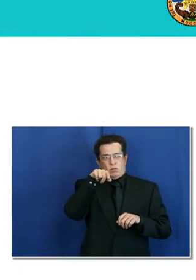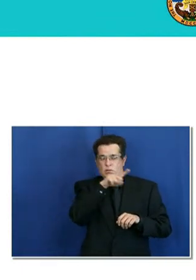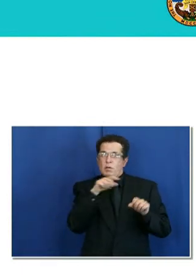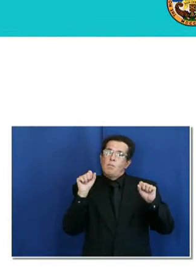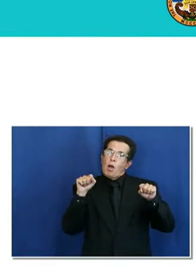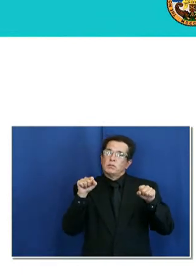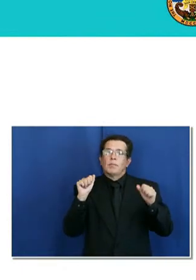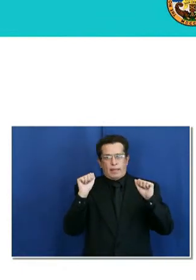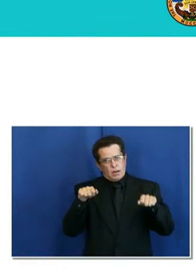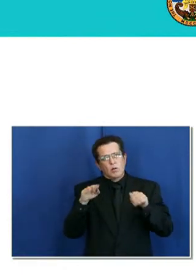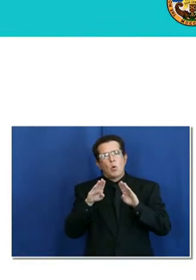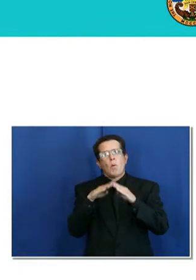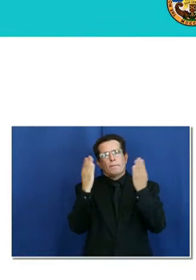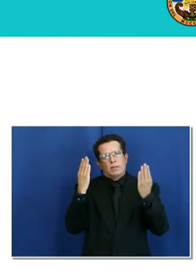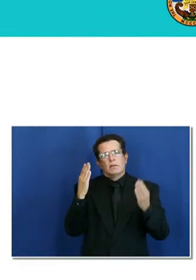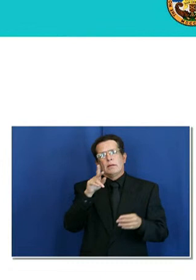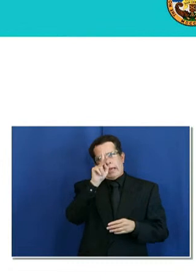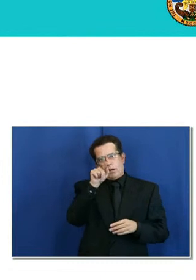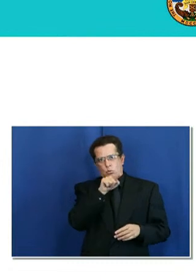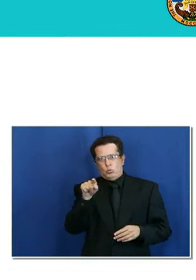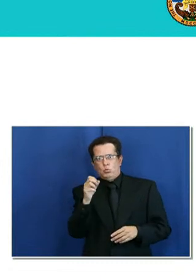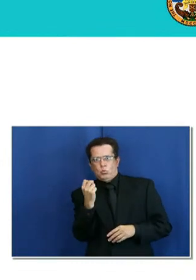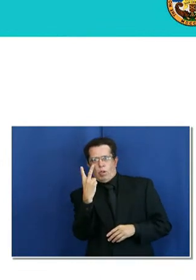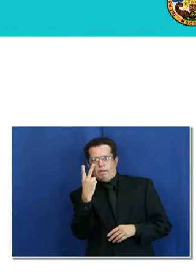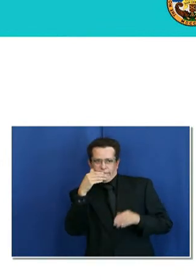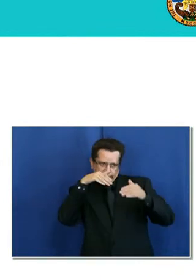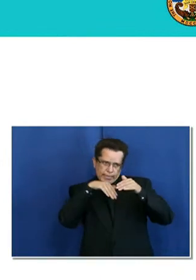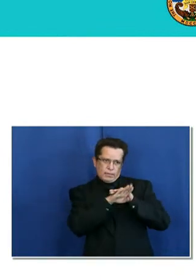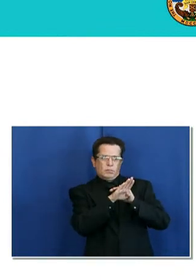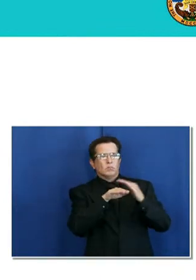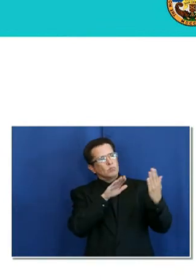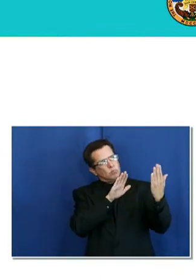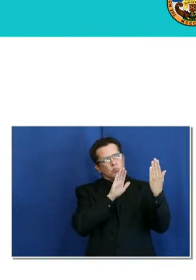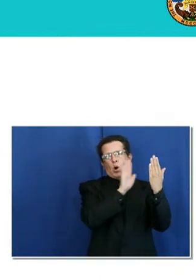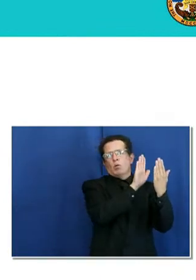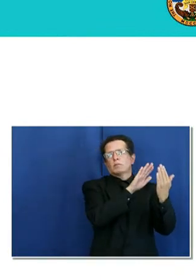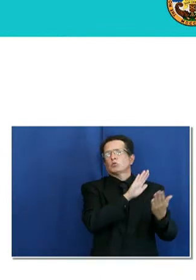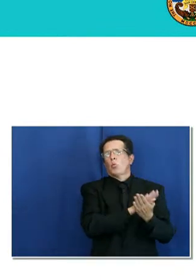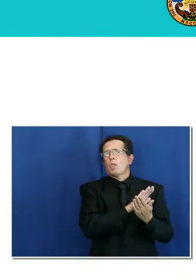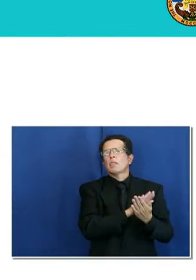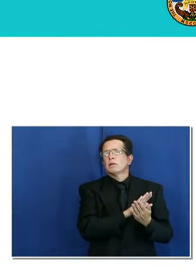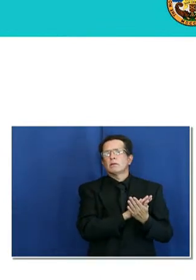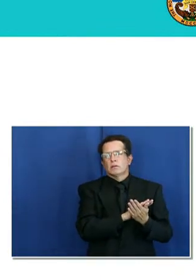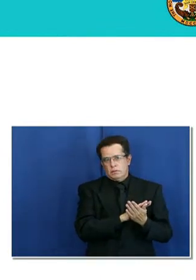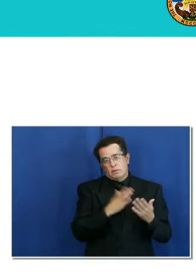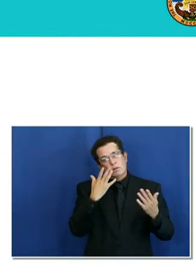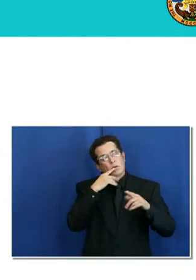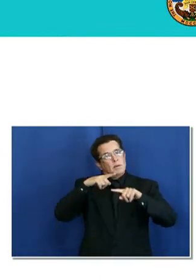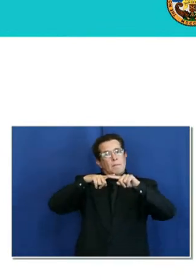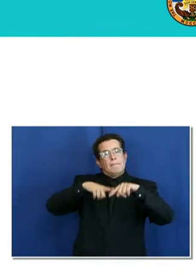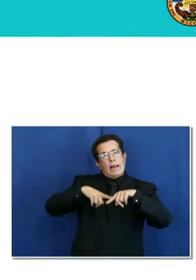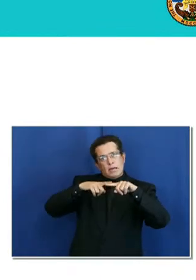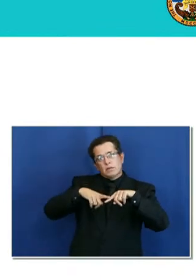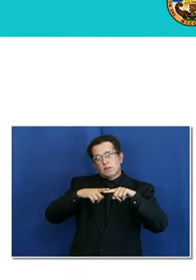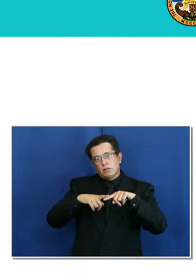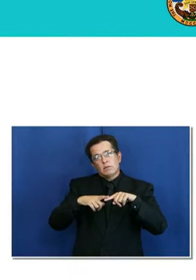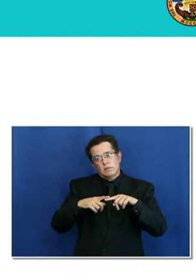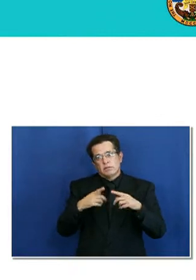able to open K through 12 for in-person education. Again, this is contingent